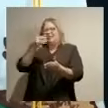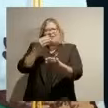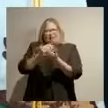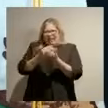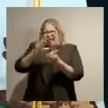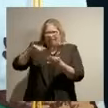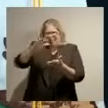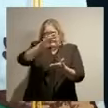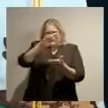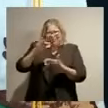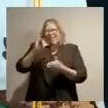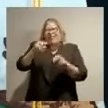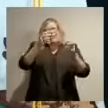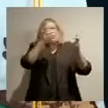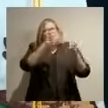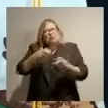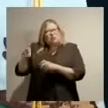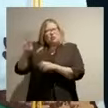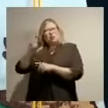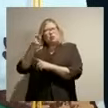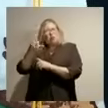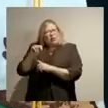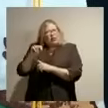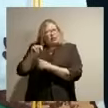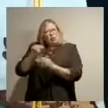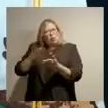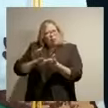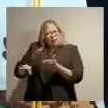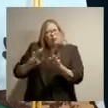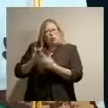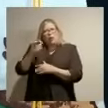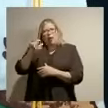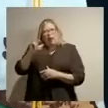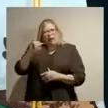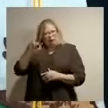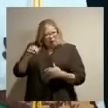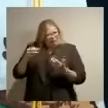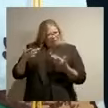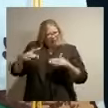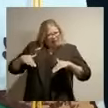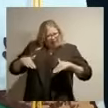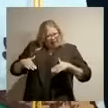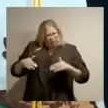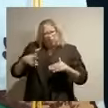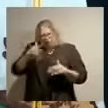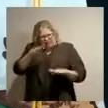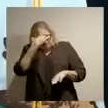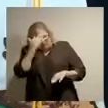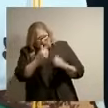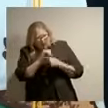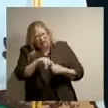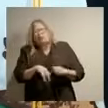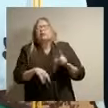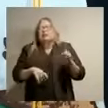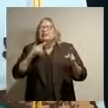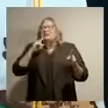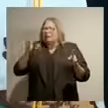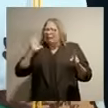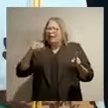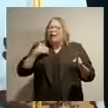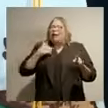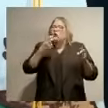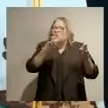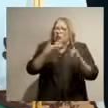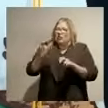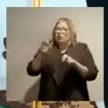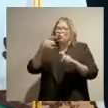think. The transitional rent waiver through CalAIM, are you familiar? Yes. So there was a transitional rent waiver that went through the